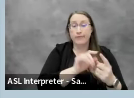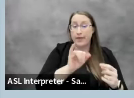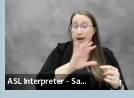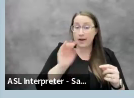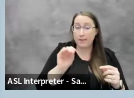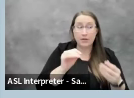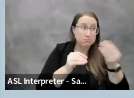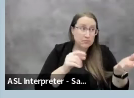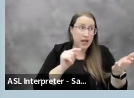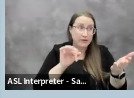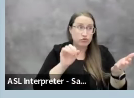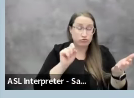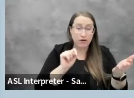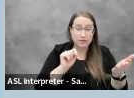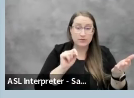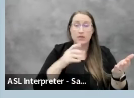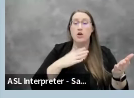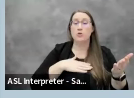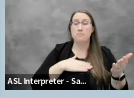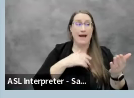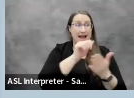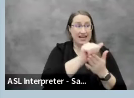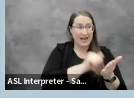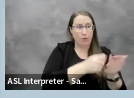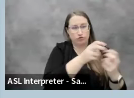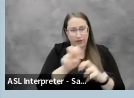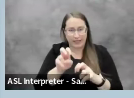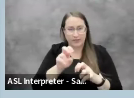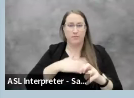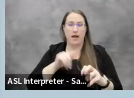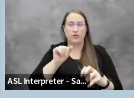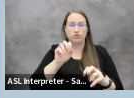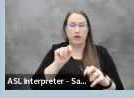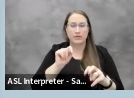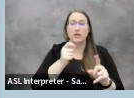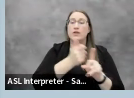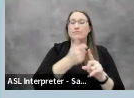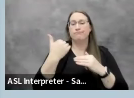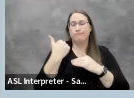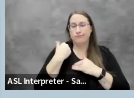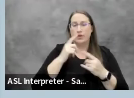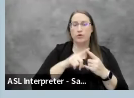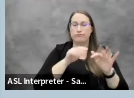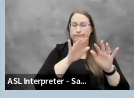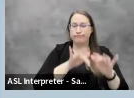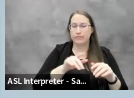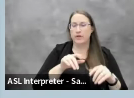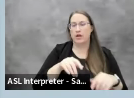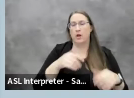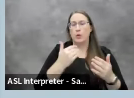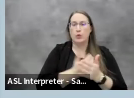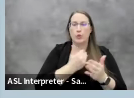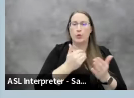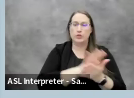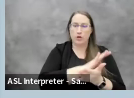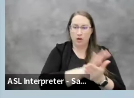have a trust. I want to transfer my account with you to my trust. And they will prepare retitling documents. You can do this at your bank